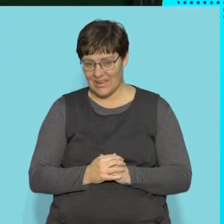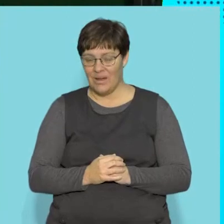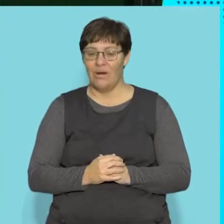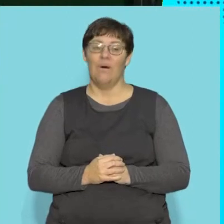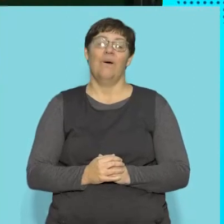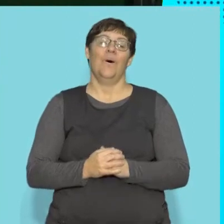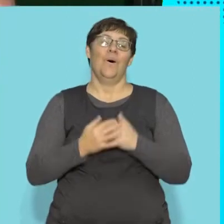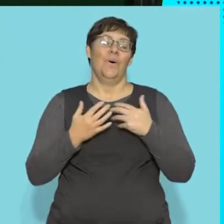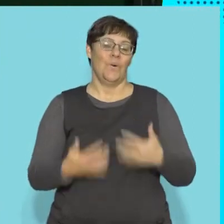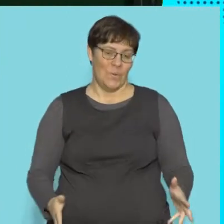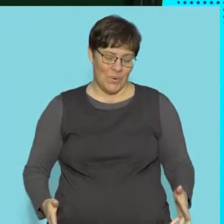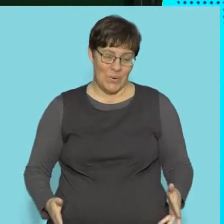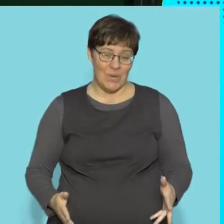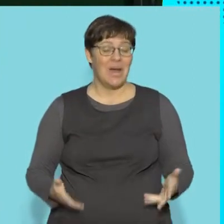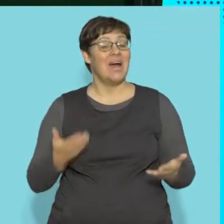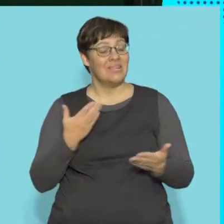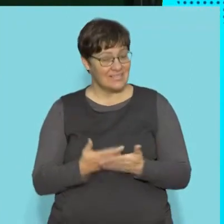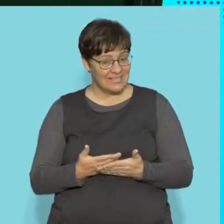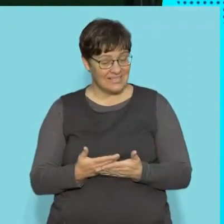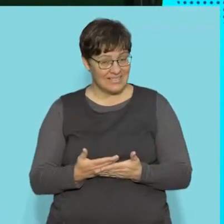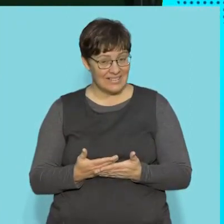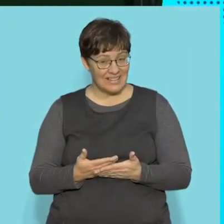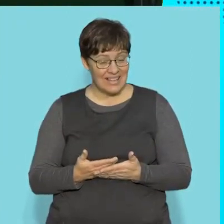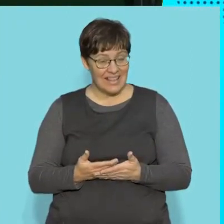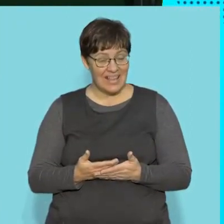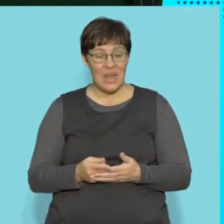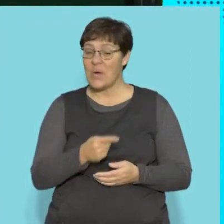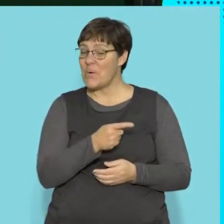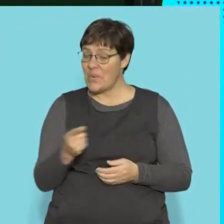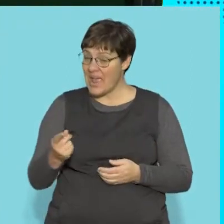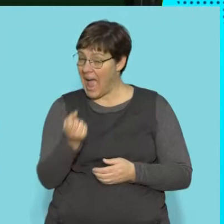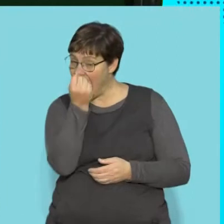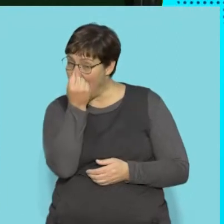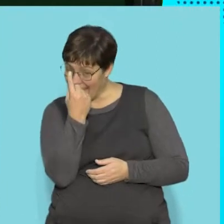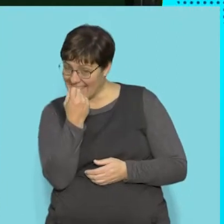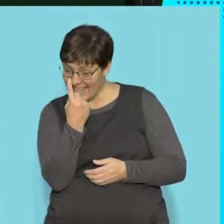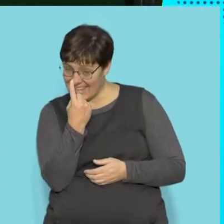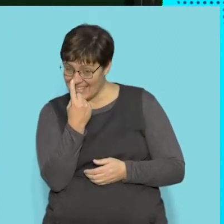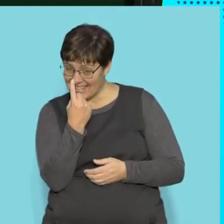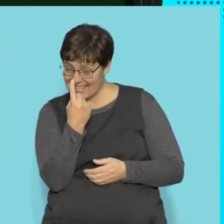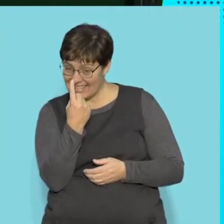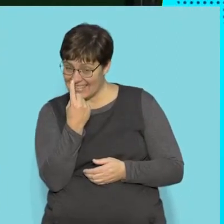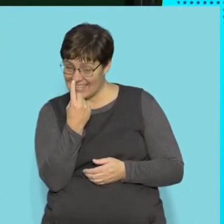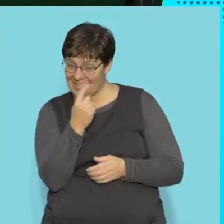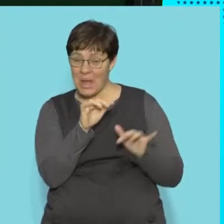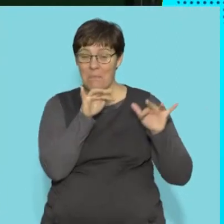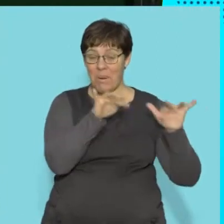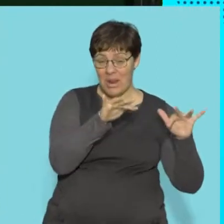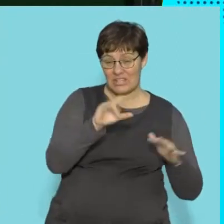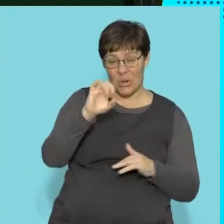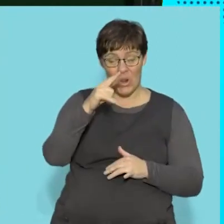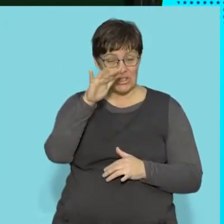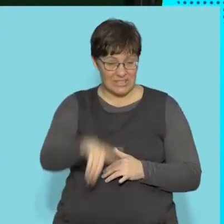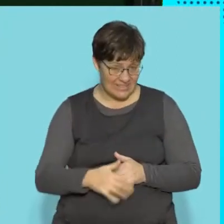Have we managed to come to some kind of understanding about population ecology?